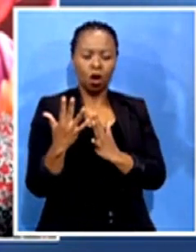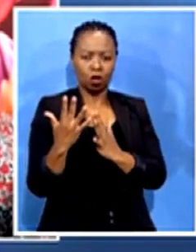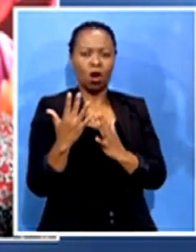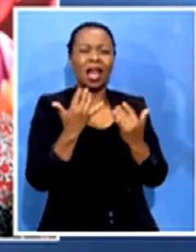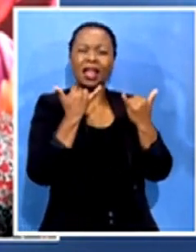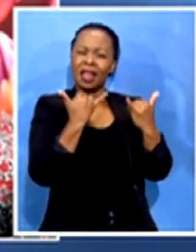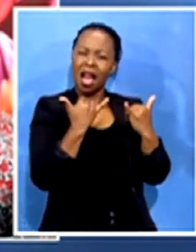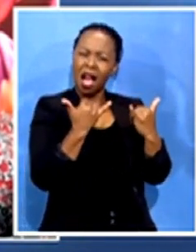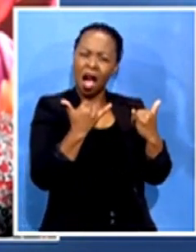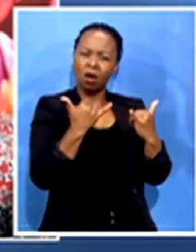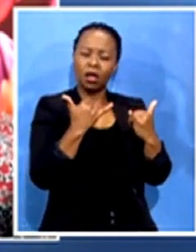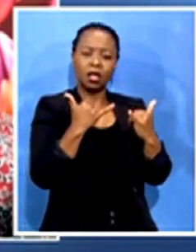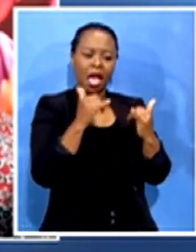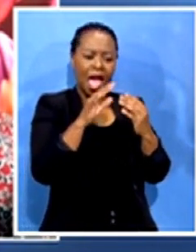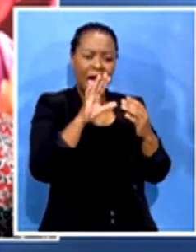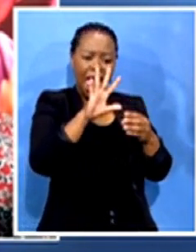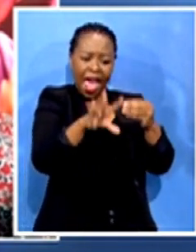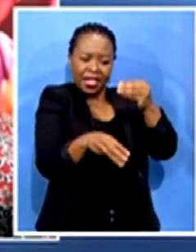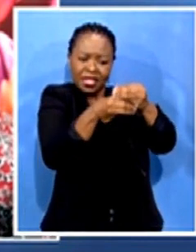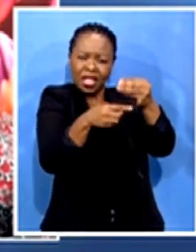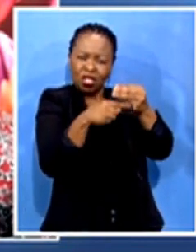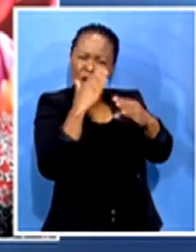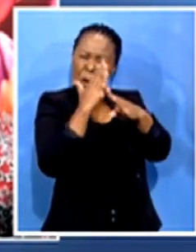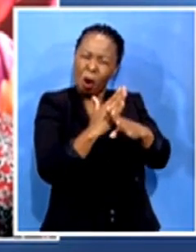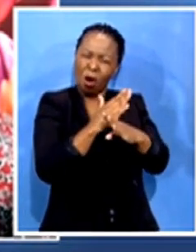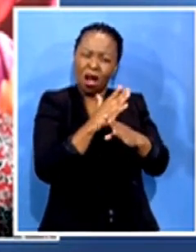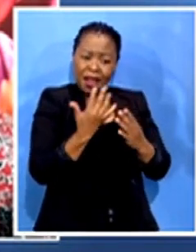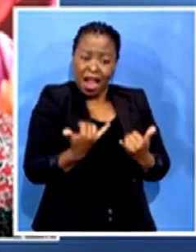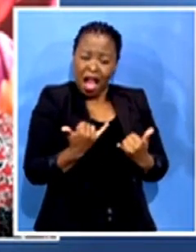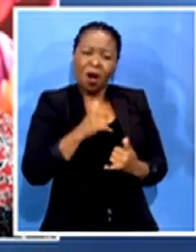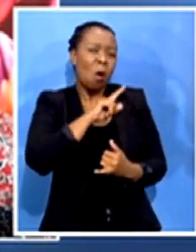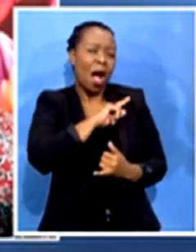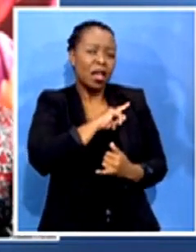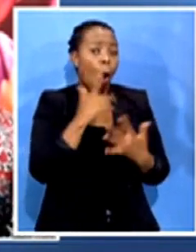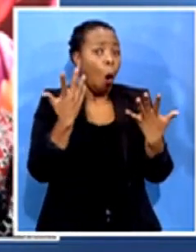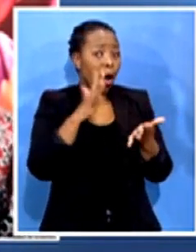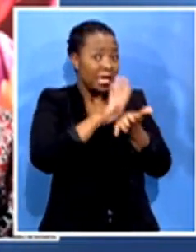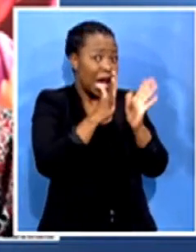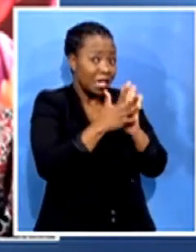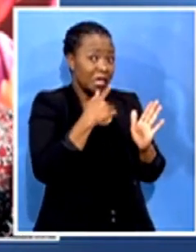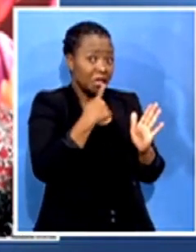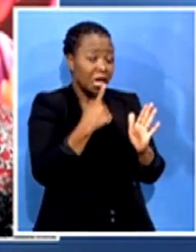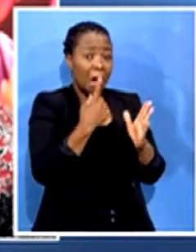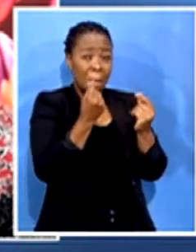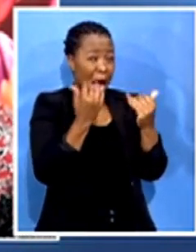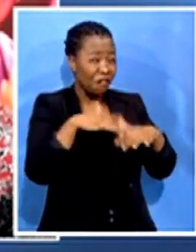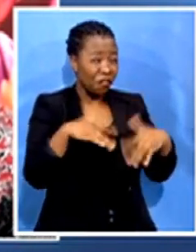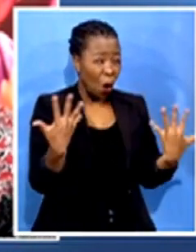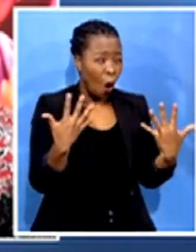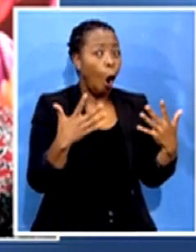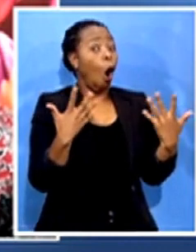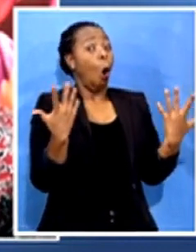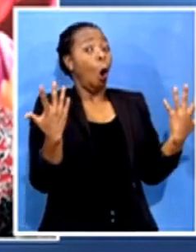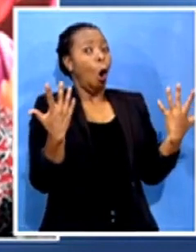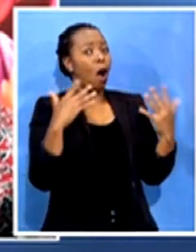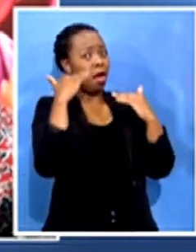point, was it because, as has been reported, that Sassa has run out of money, or have you just reached your limit within this